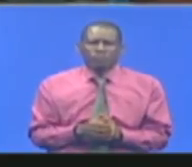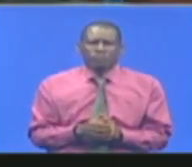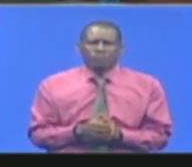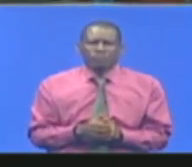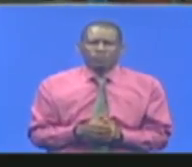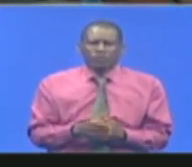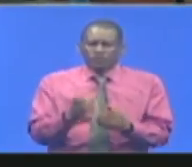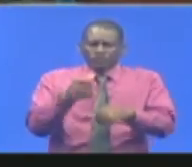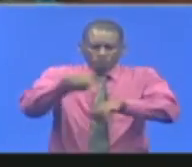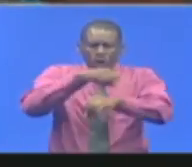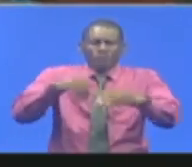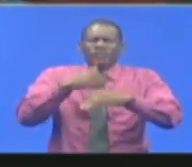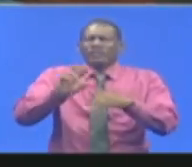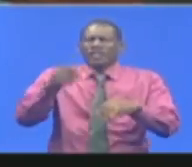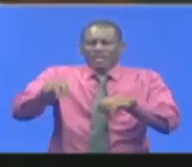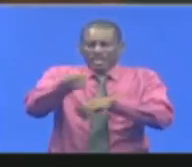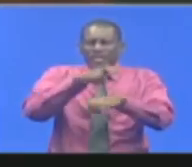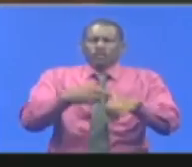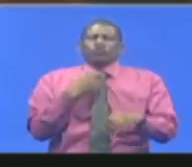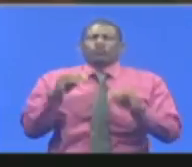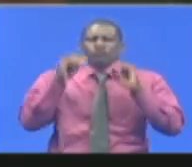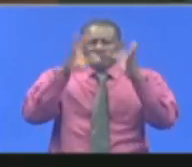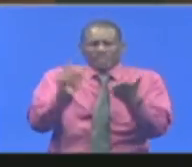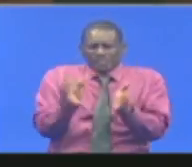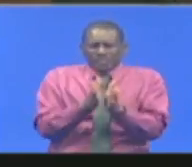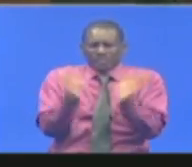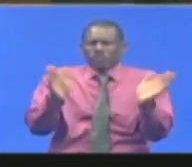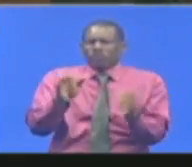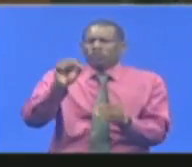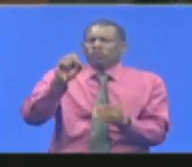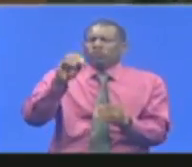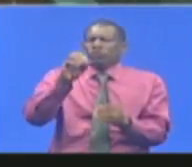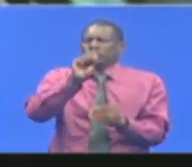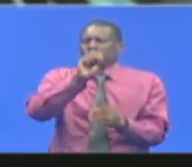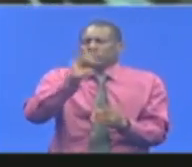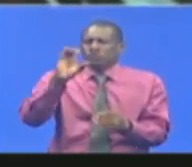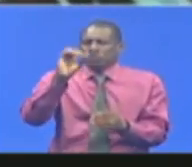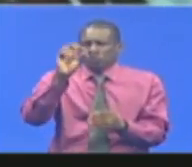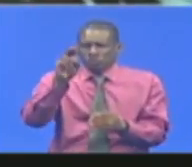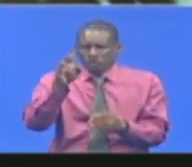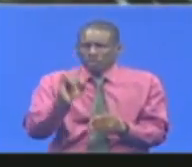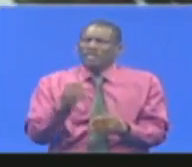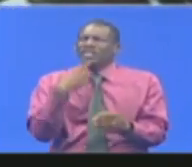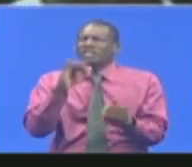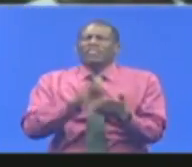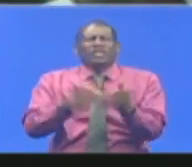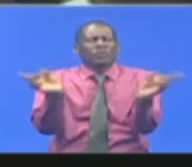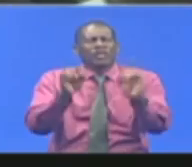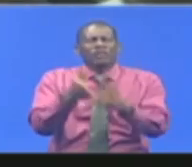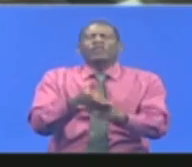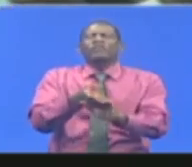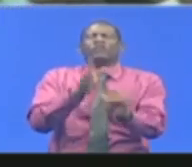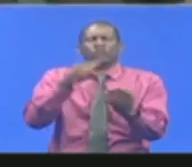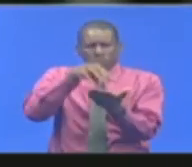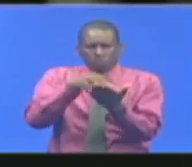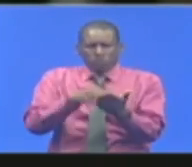Just hours after the Kenya National Union of Teachers Secretary General Wilson Sossion vowed not to resign from his position,